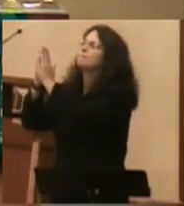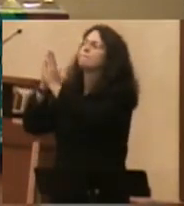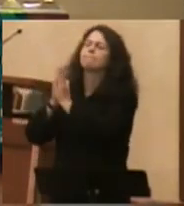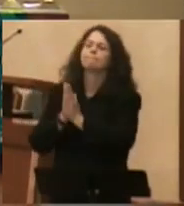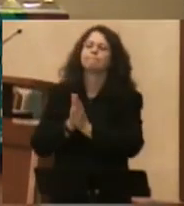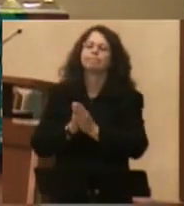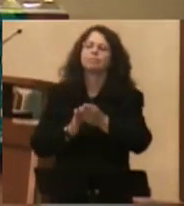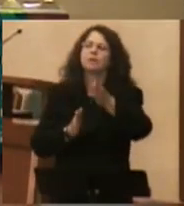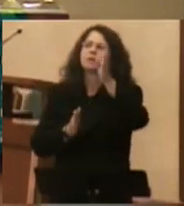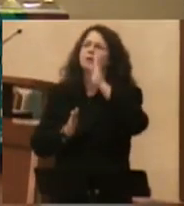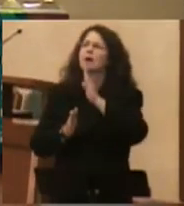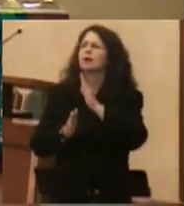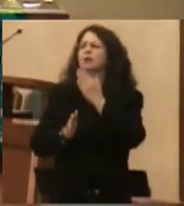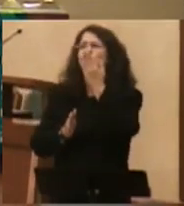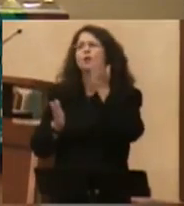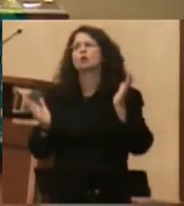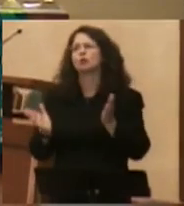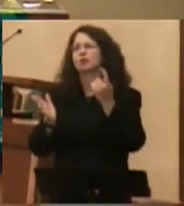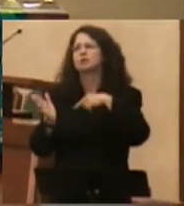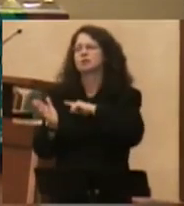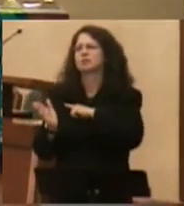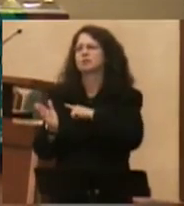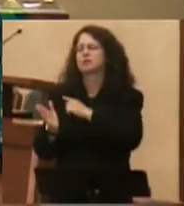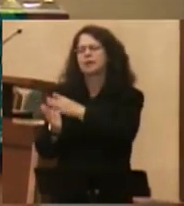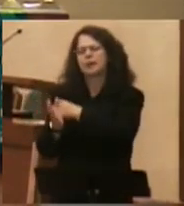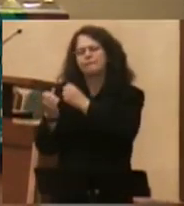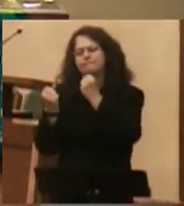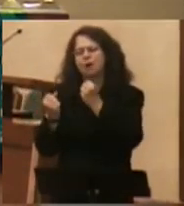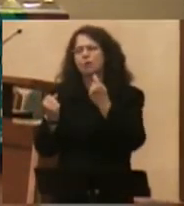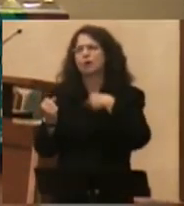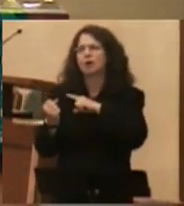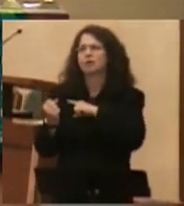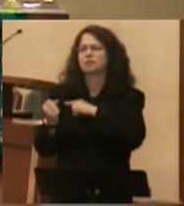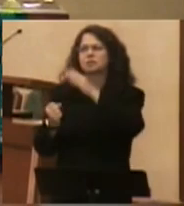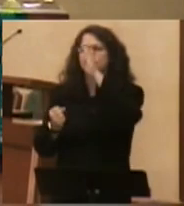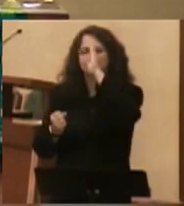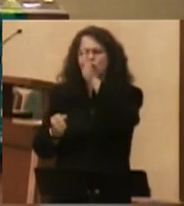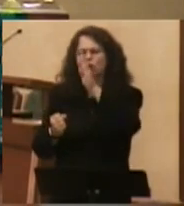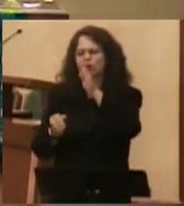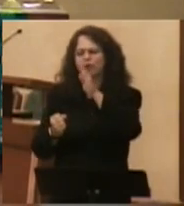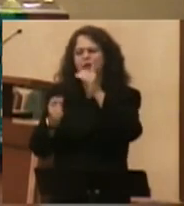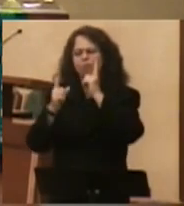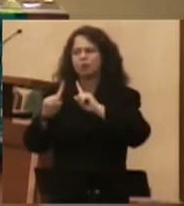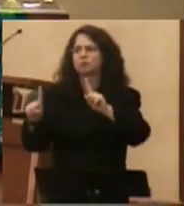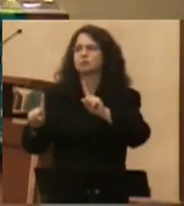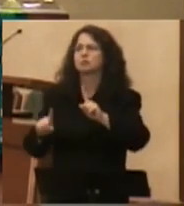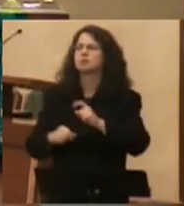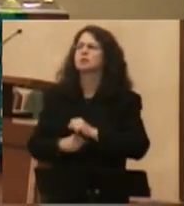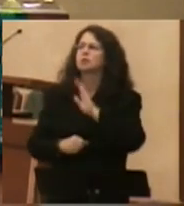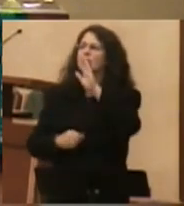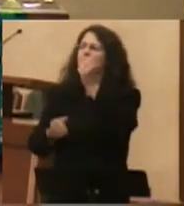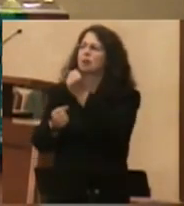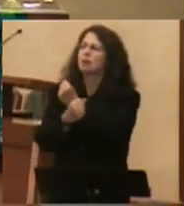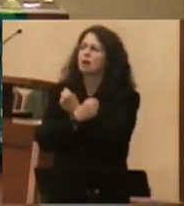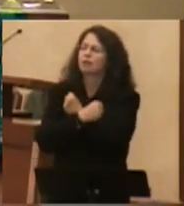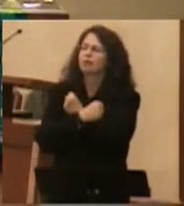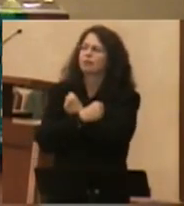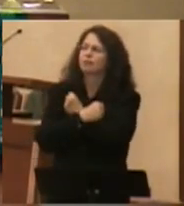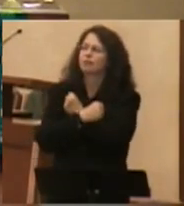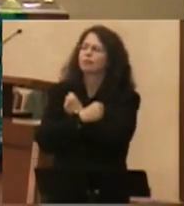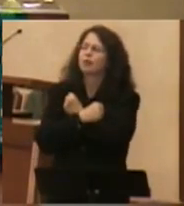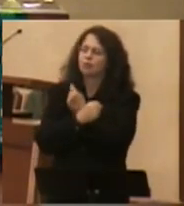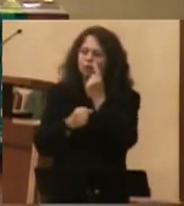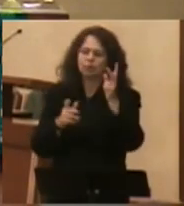O God, our encourager, empower this assembly to boldly proclaim and live out your love to all who long to hear a word of